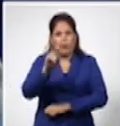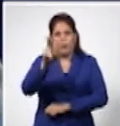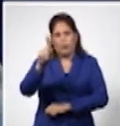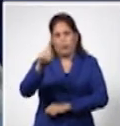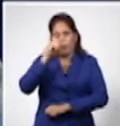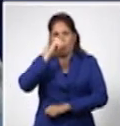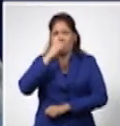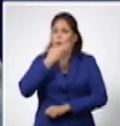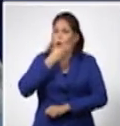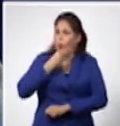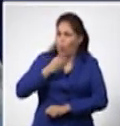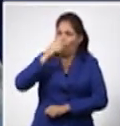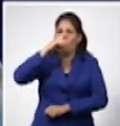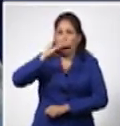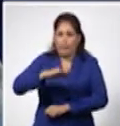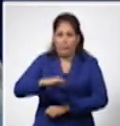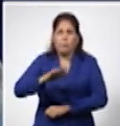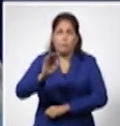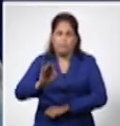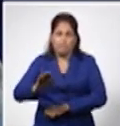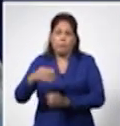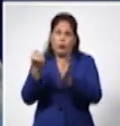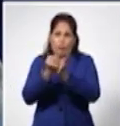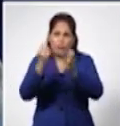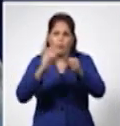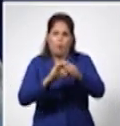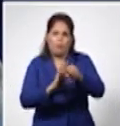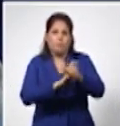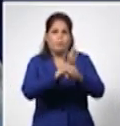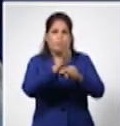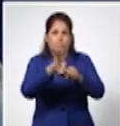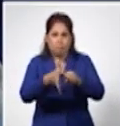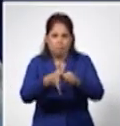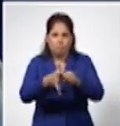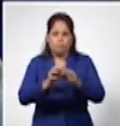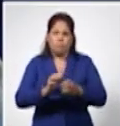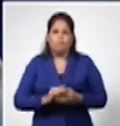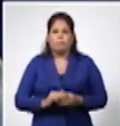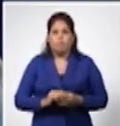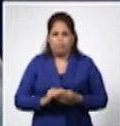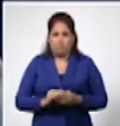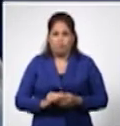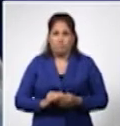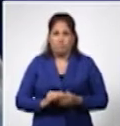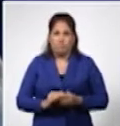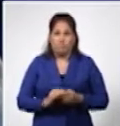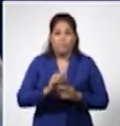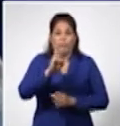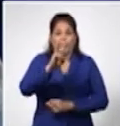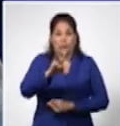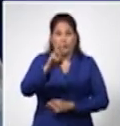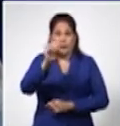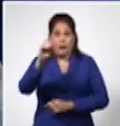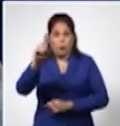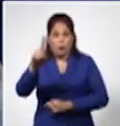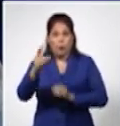are male, for 50.6% of all cases. Meanwhile, 17 are female,